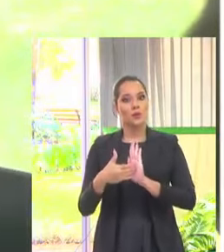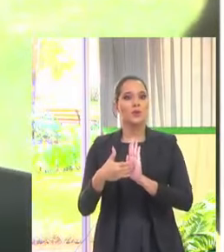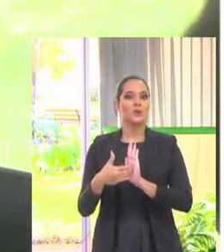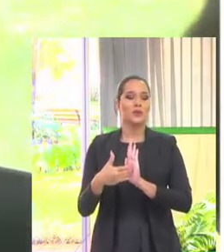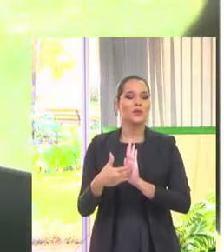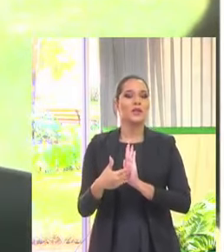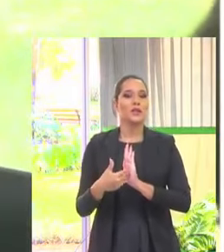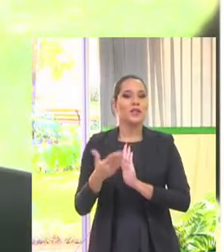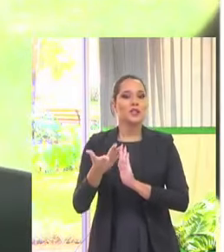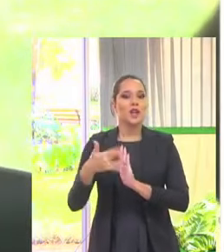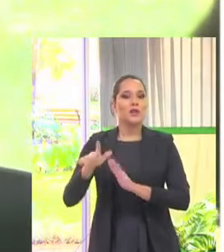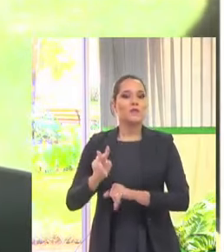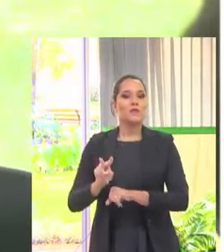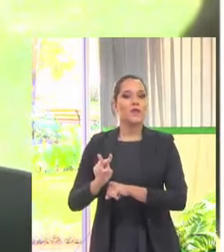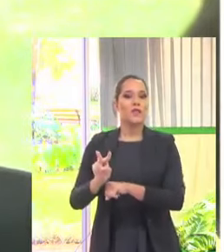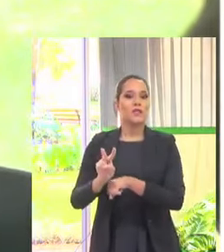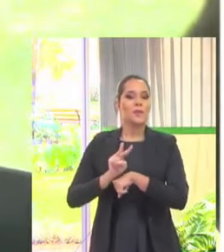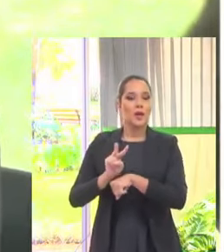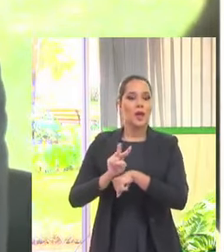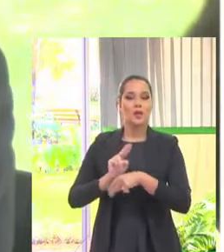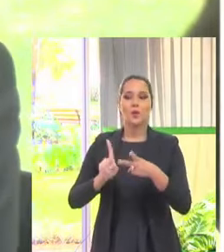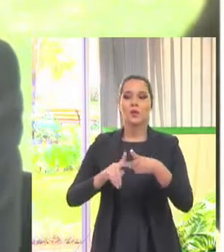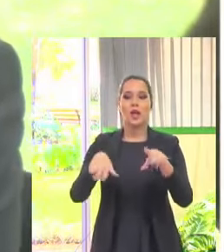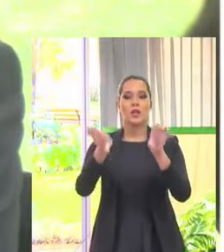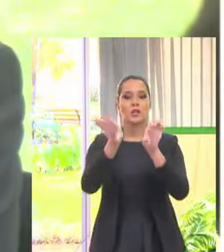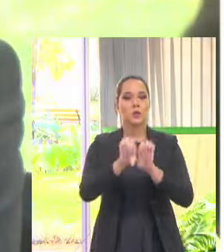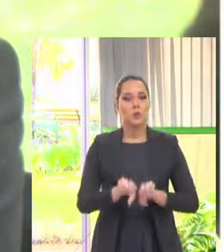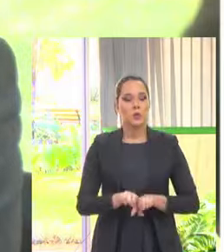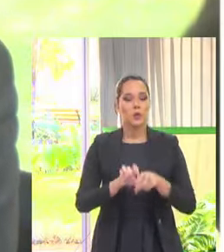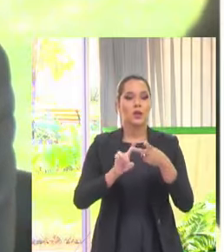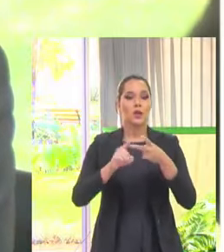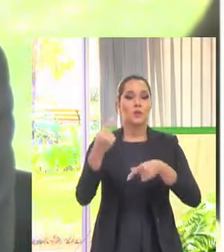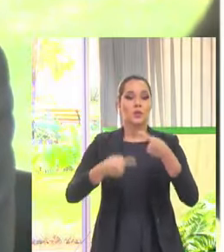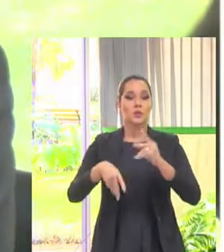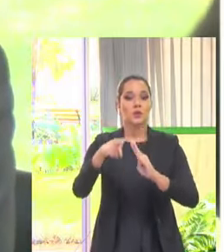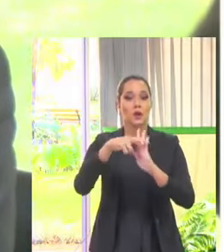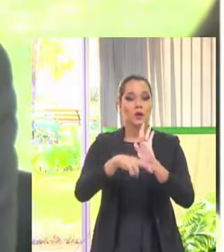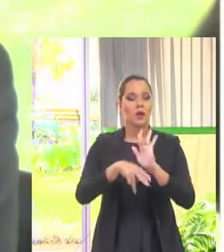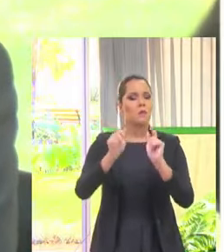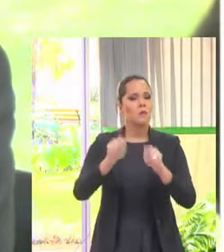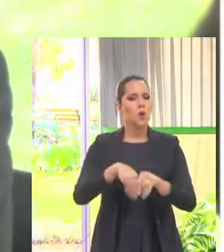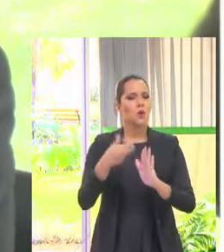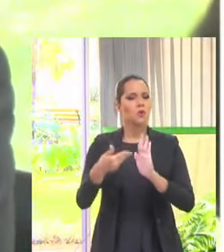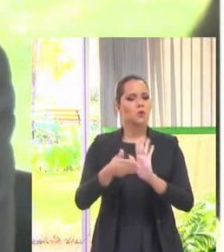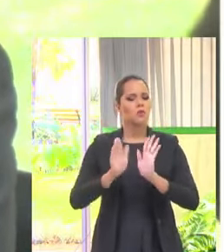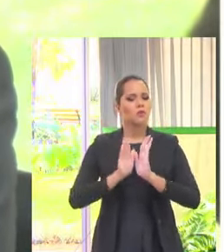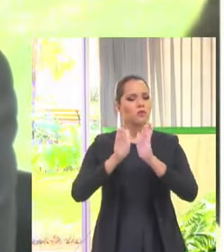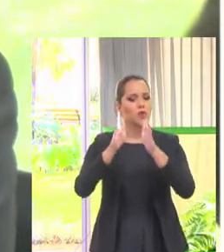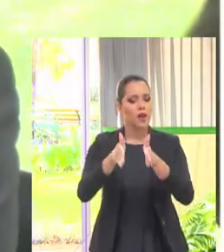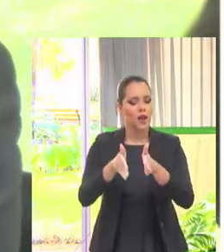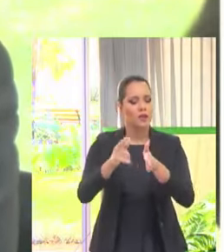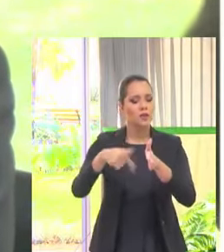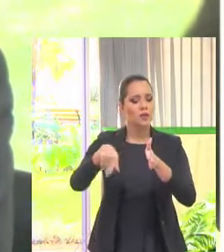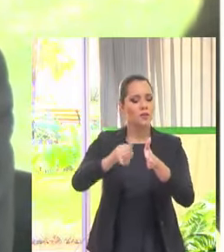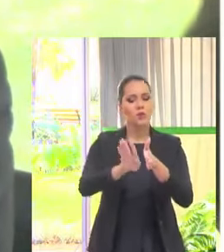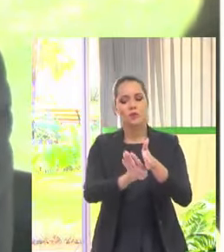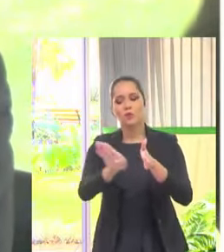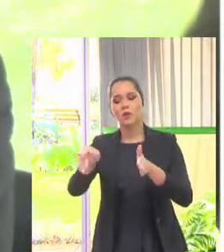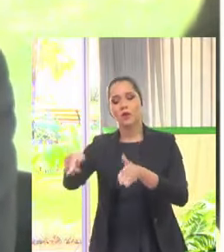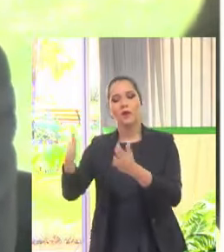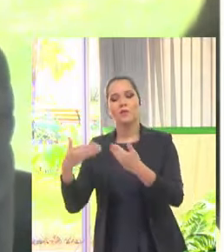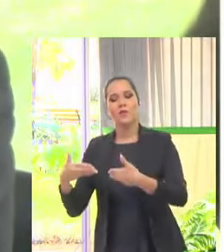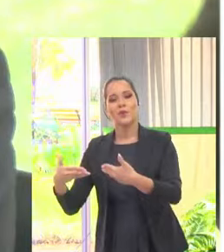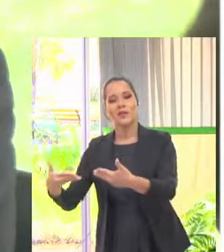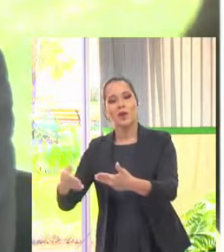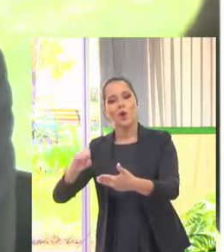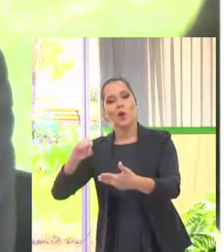infrastructure to the regulatory policy can all be centralized and report directly to a minister or a high-level official.